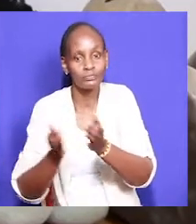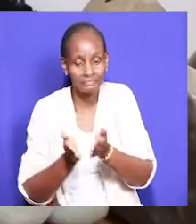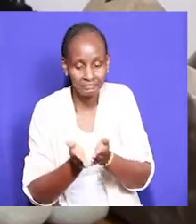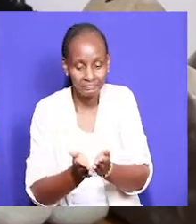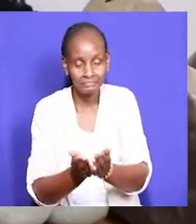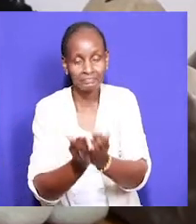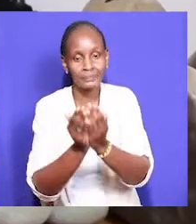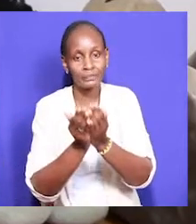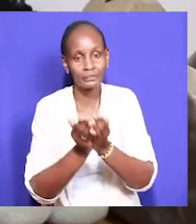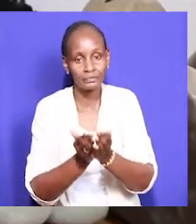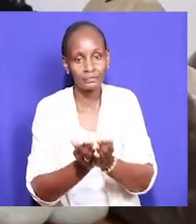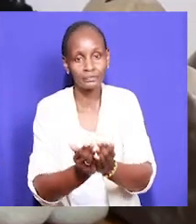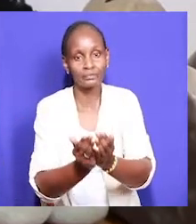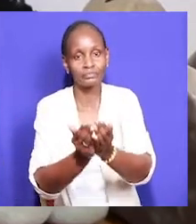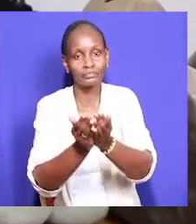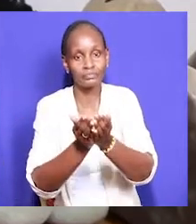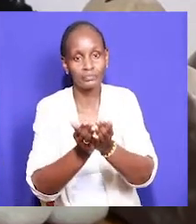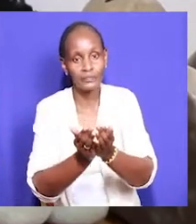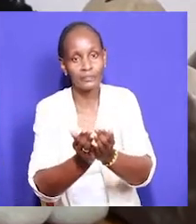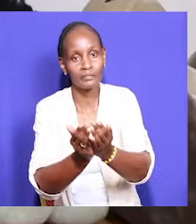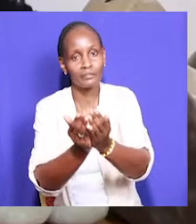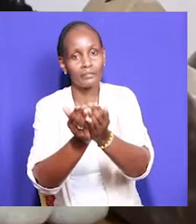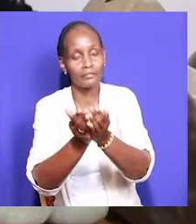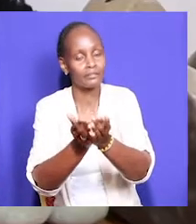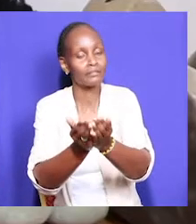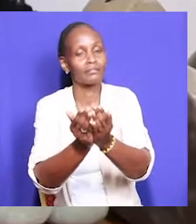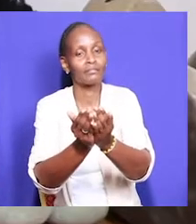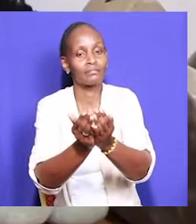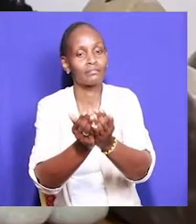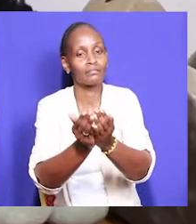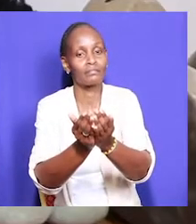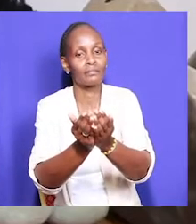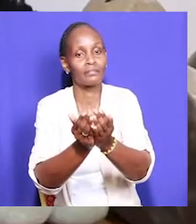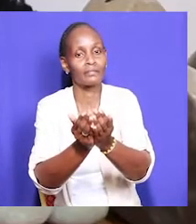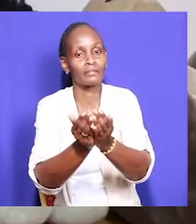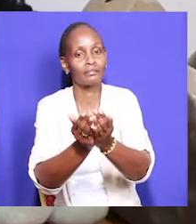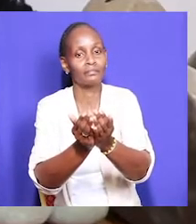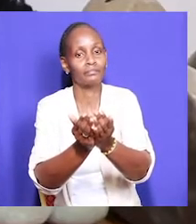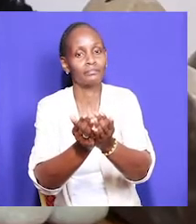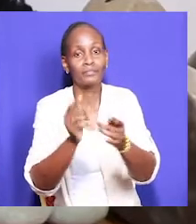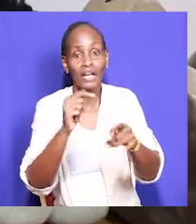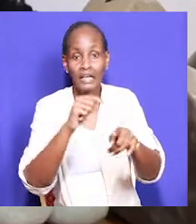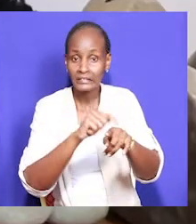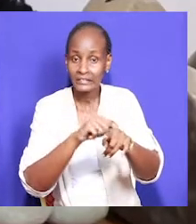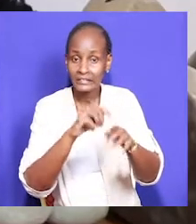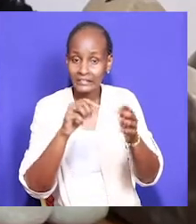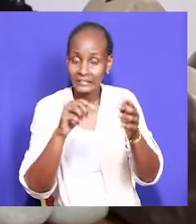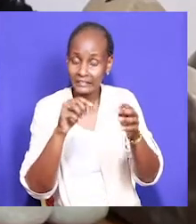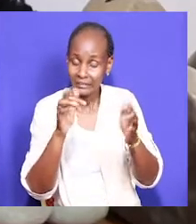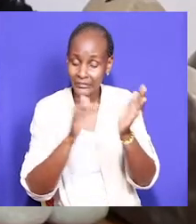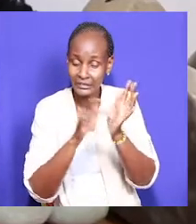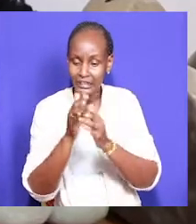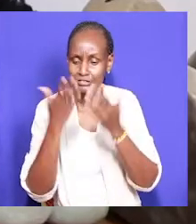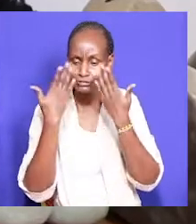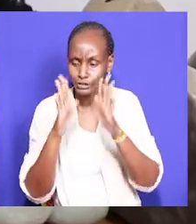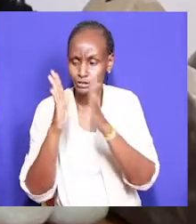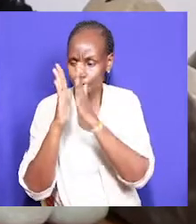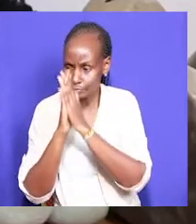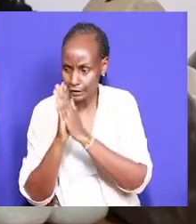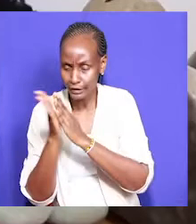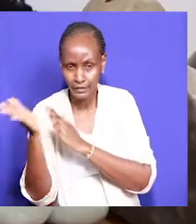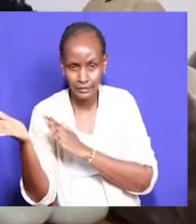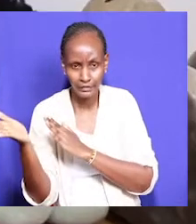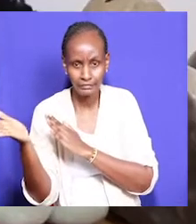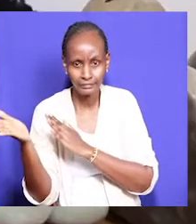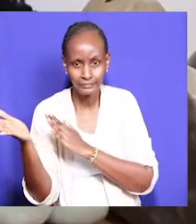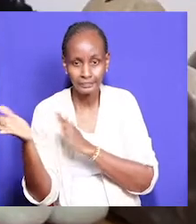were sailing. And the boat went and went and went. And by the time Jesus finished praying, this